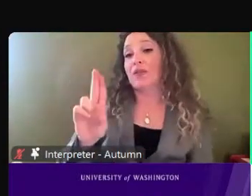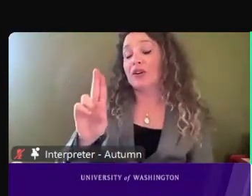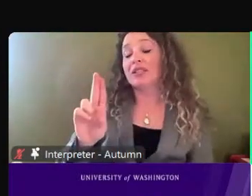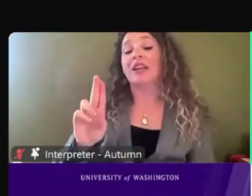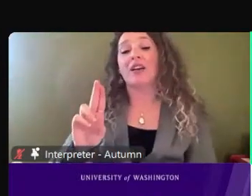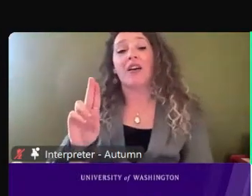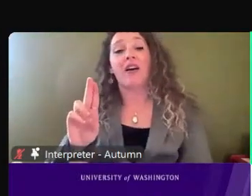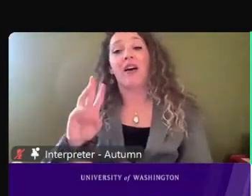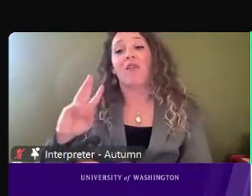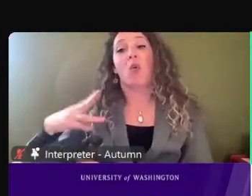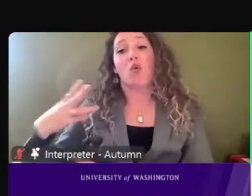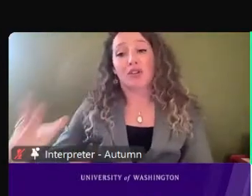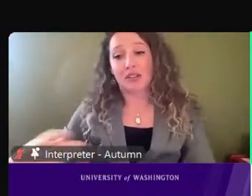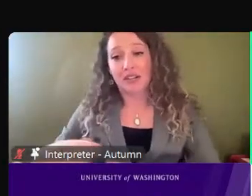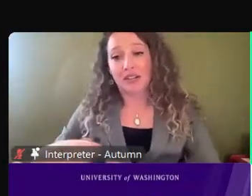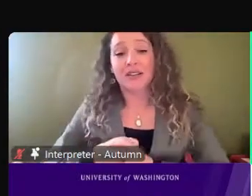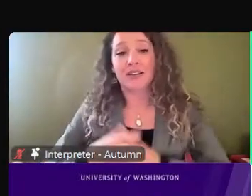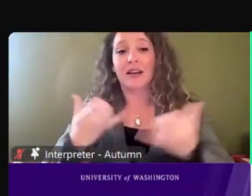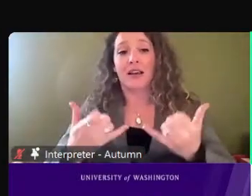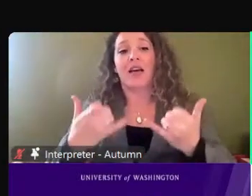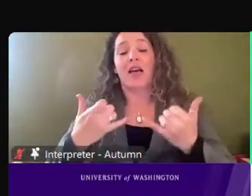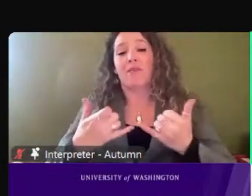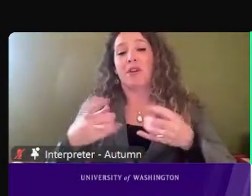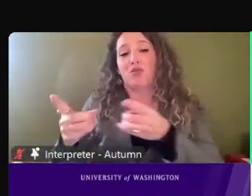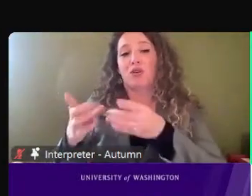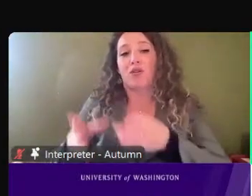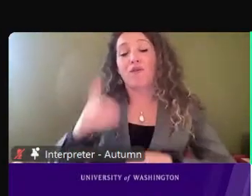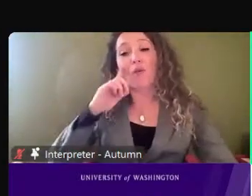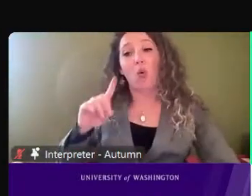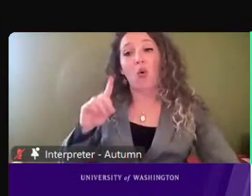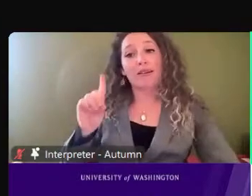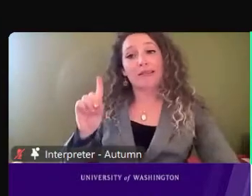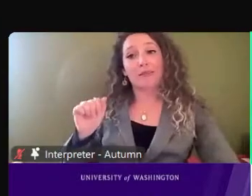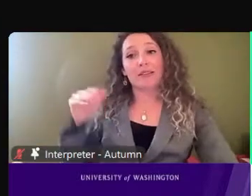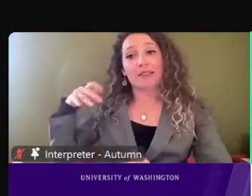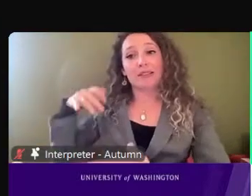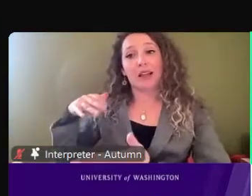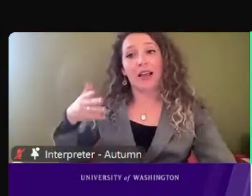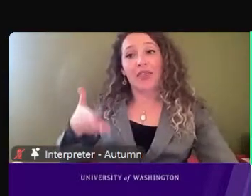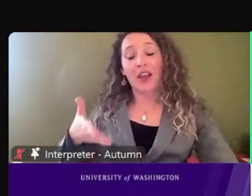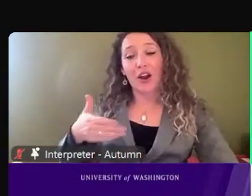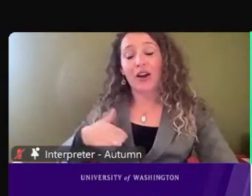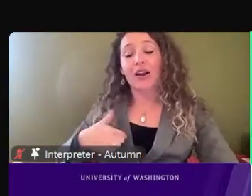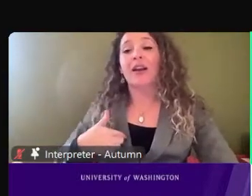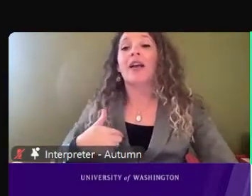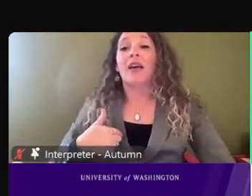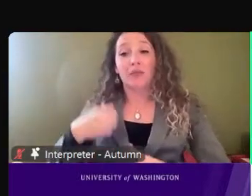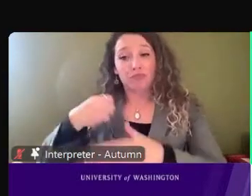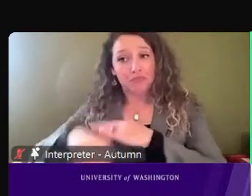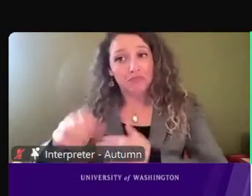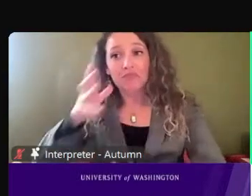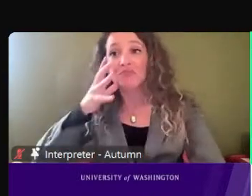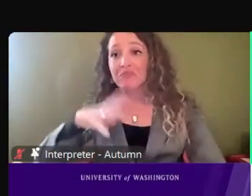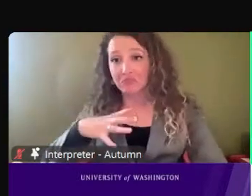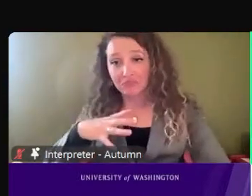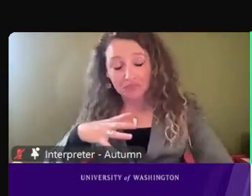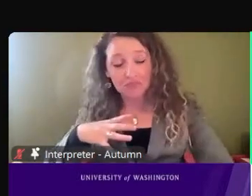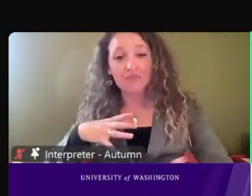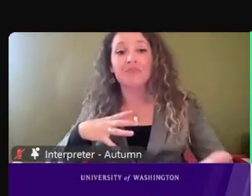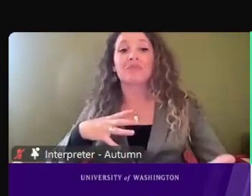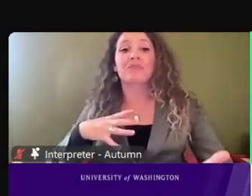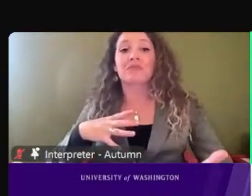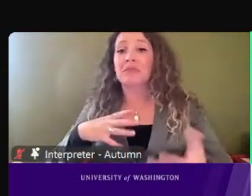and am currently the director of the Disability Studies program there. I am a cisgender woman and identify as multiply